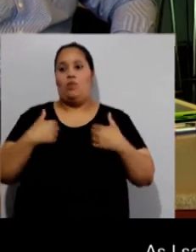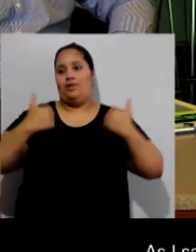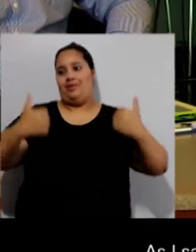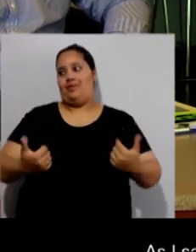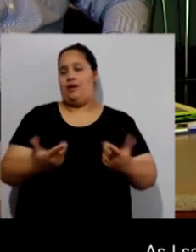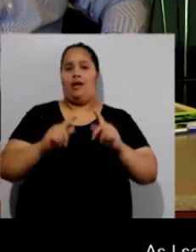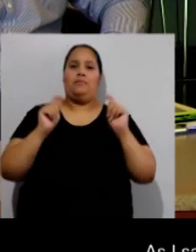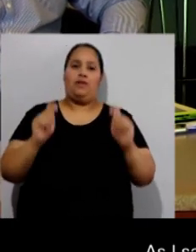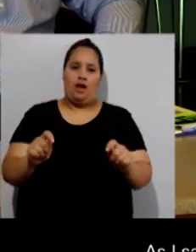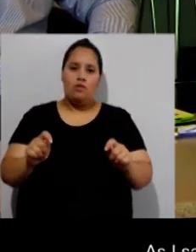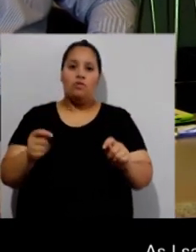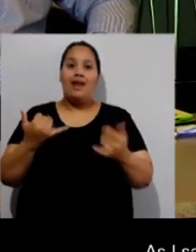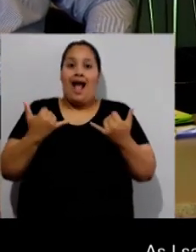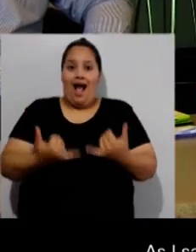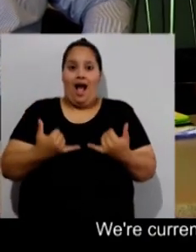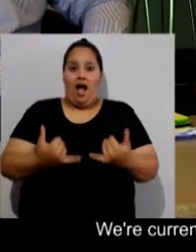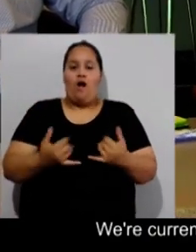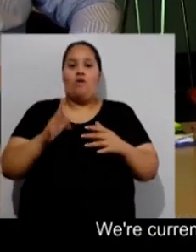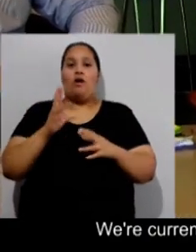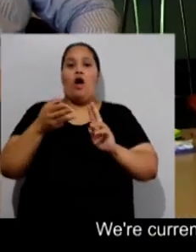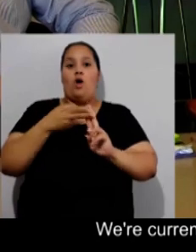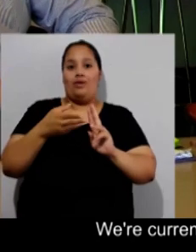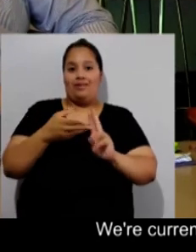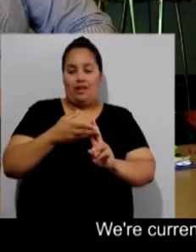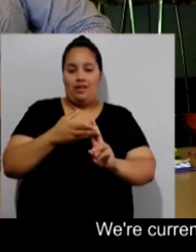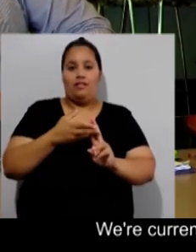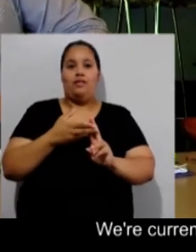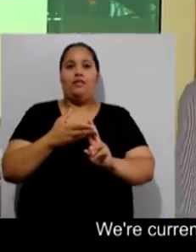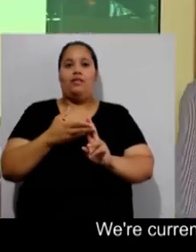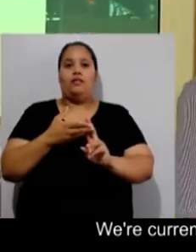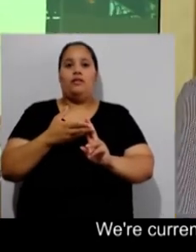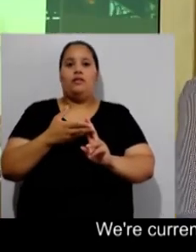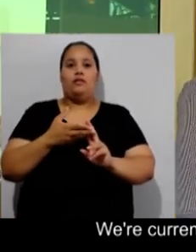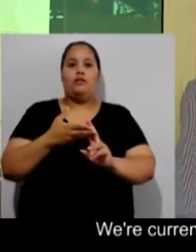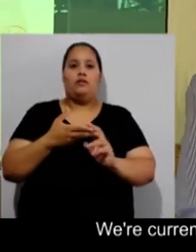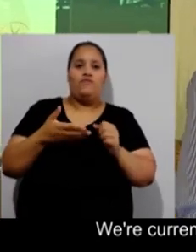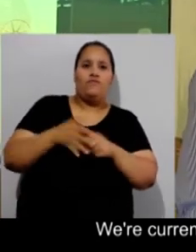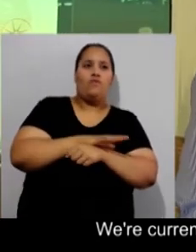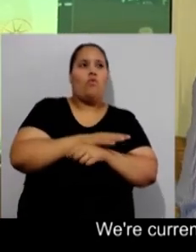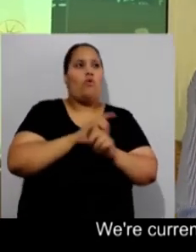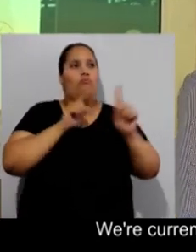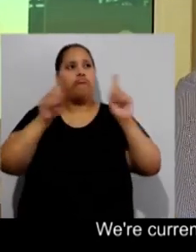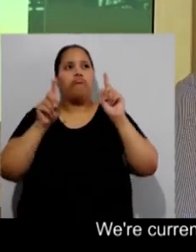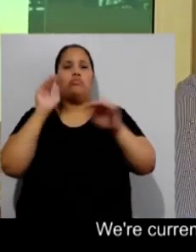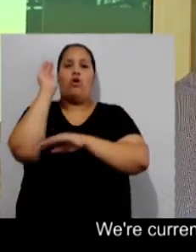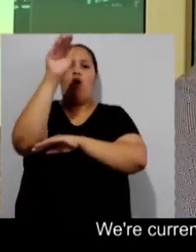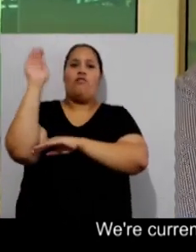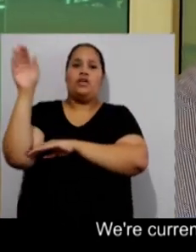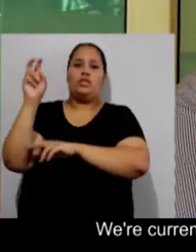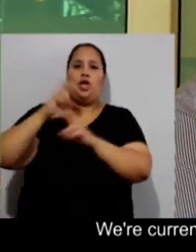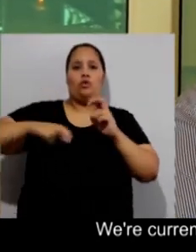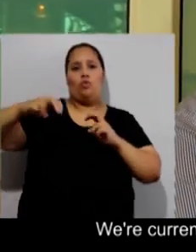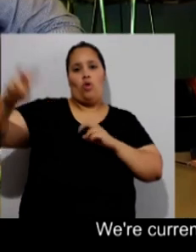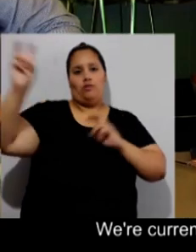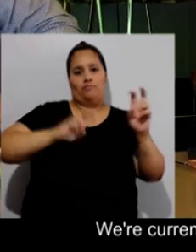We are sitting here in Cape Town. We are currently in a hotel where the guests and the hotel are